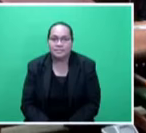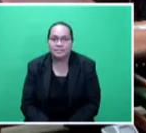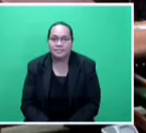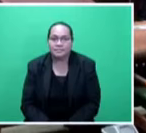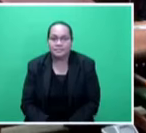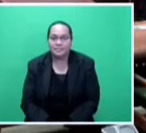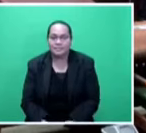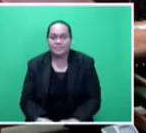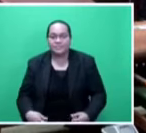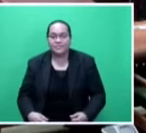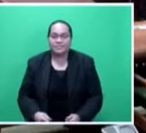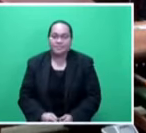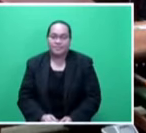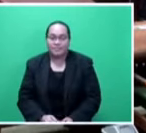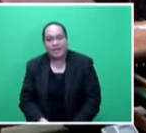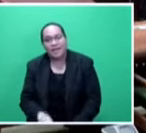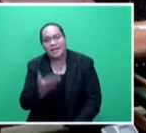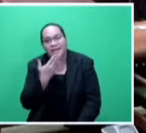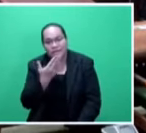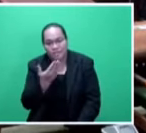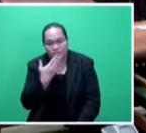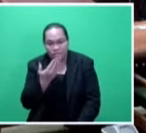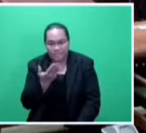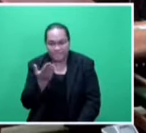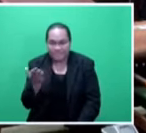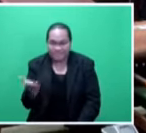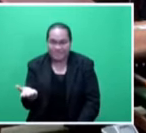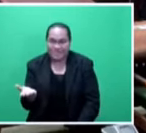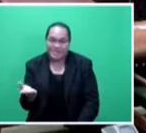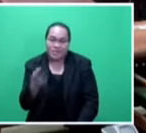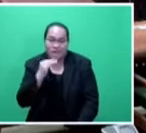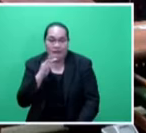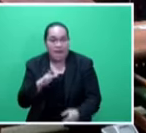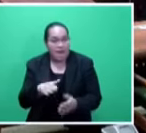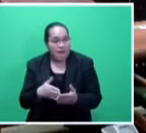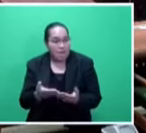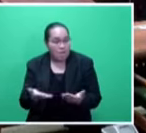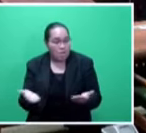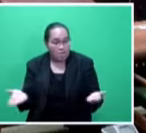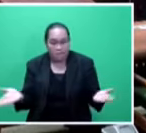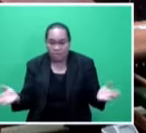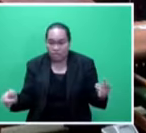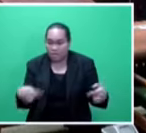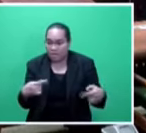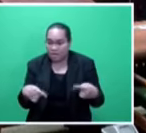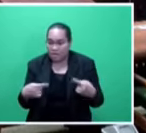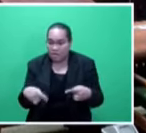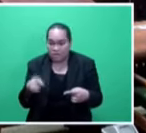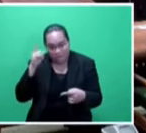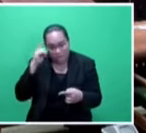I thank the mover of the motion. Honourable members, the floor is now open for debate on the